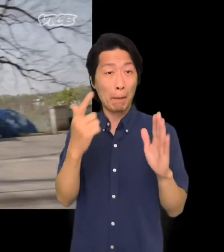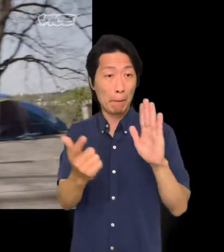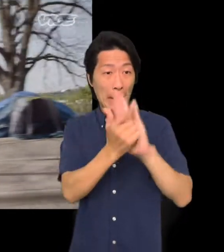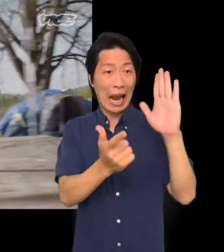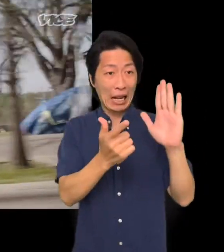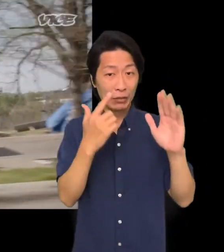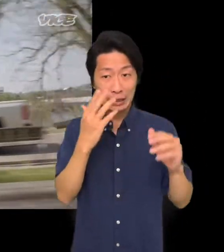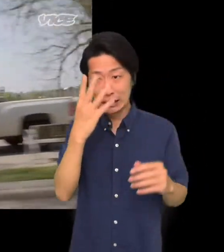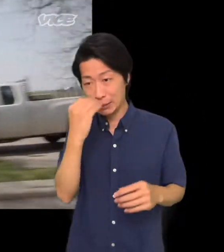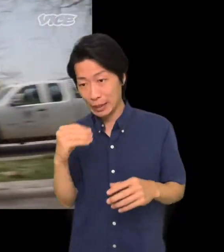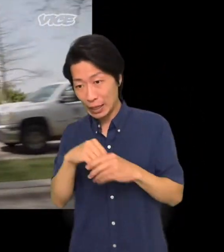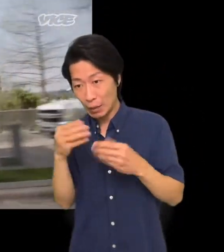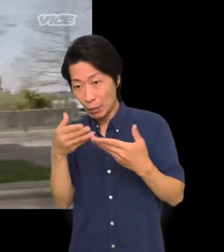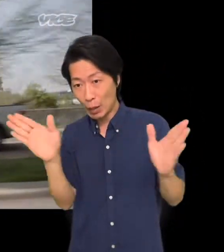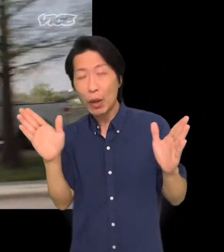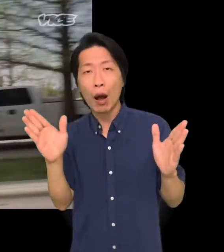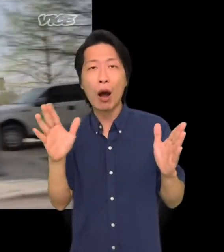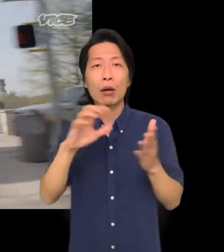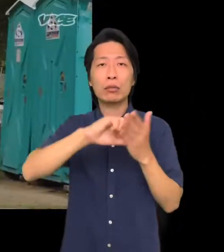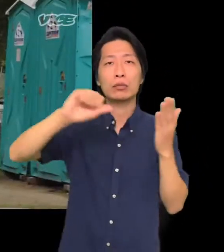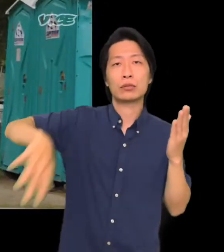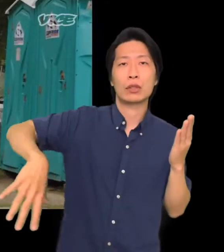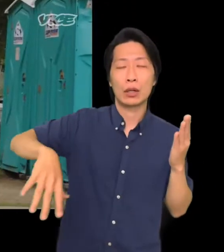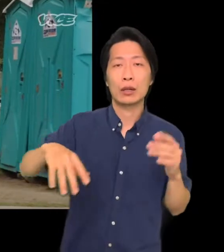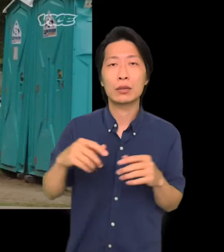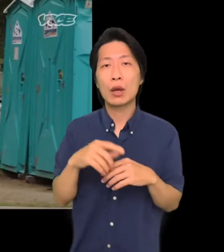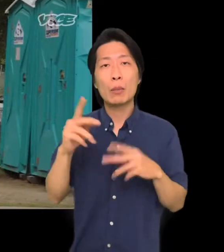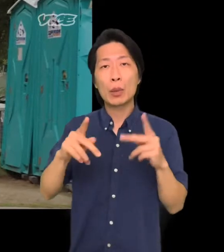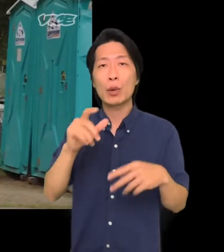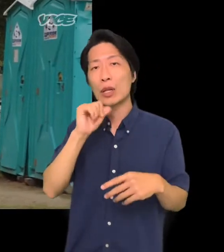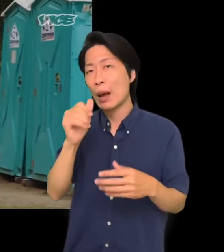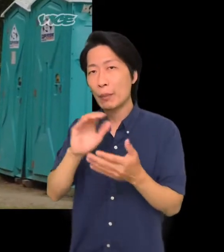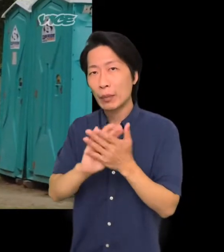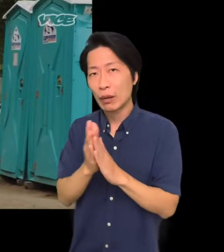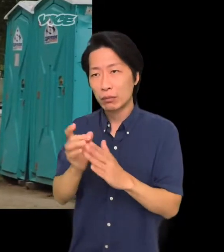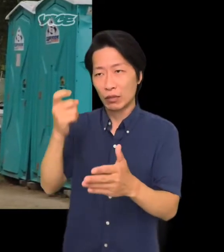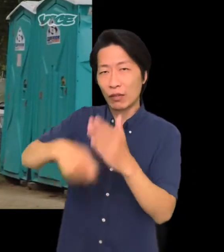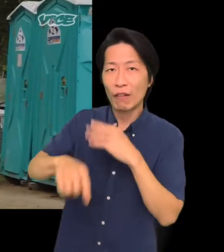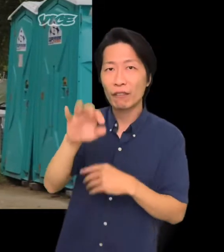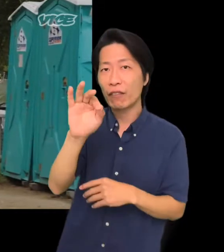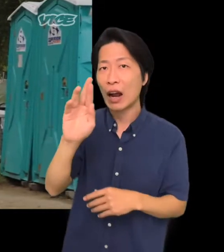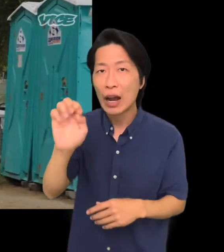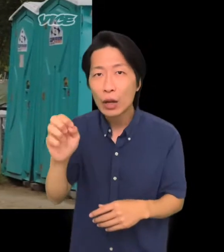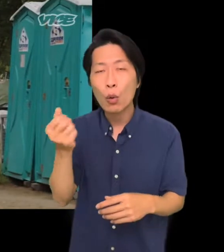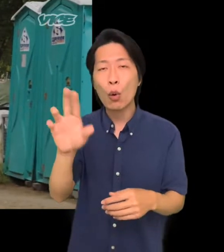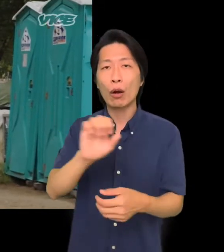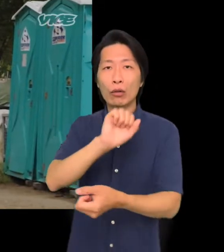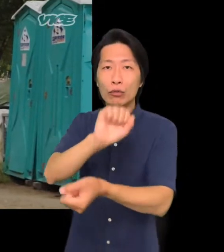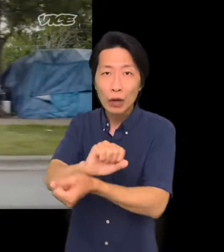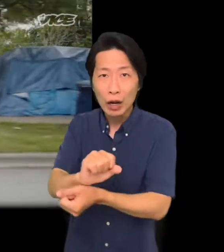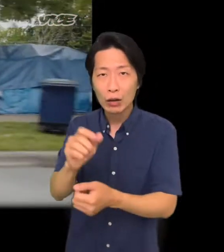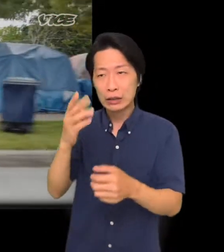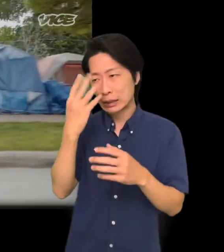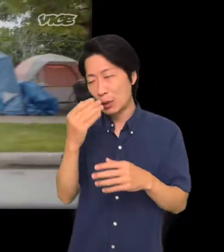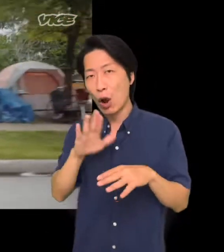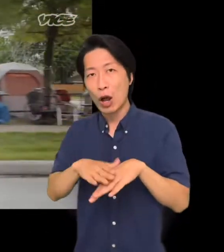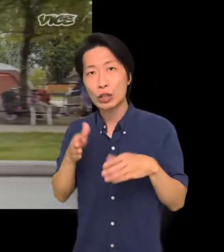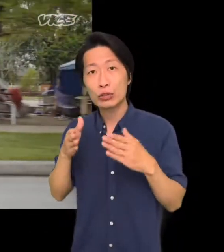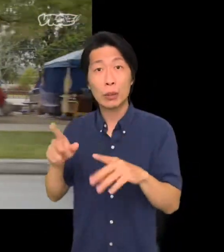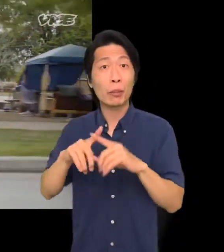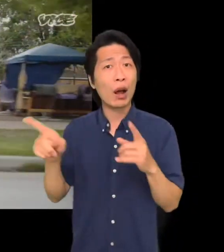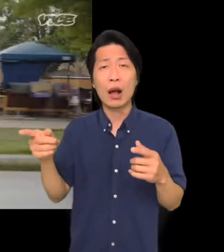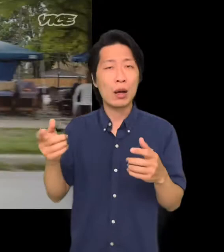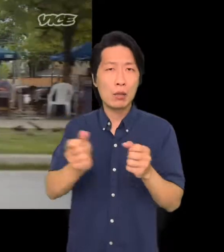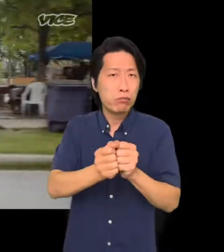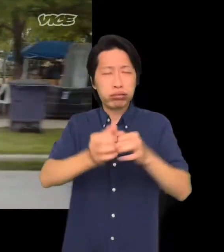public spaces. The change meant unhoused people weren't saddled with fines or criminal records for sleeping on the street, but it also led